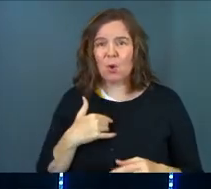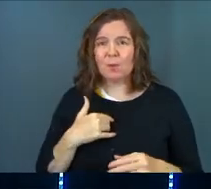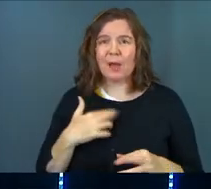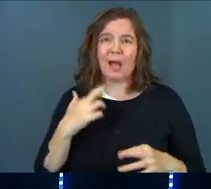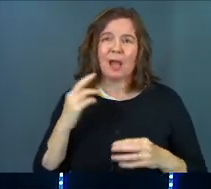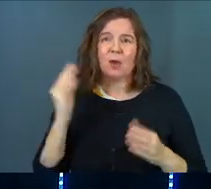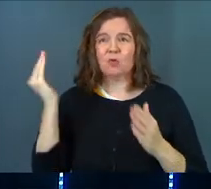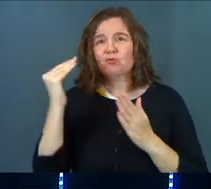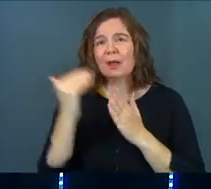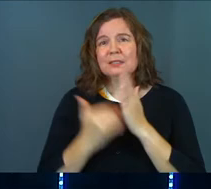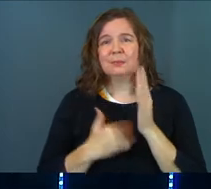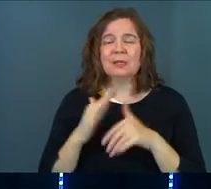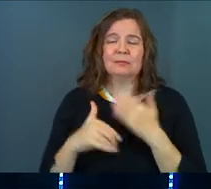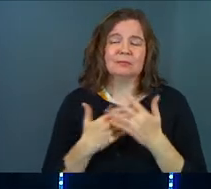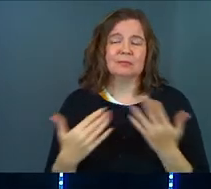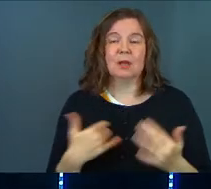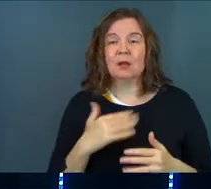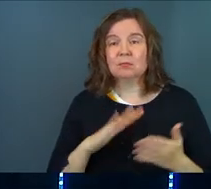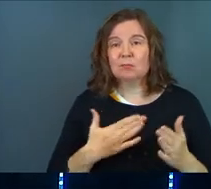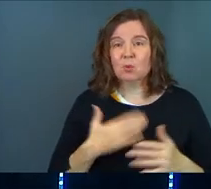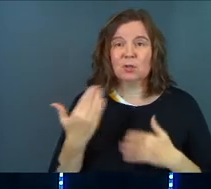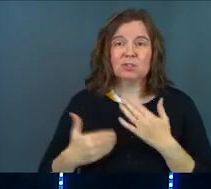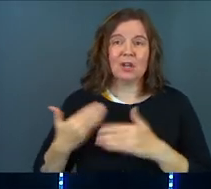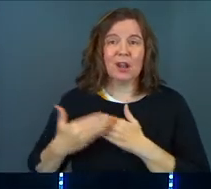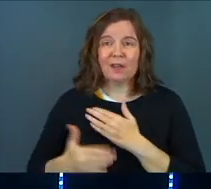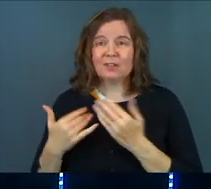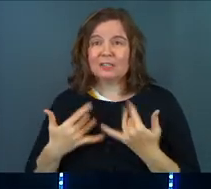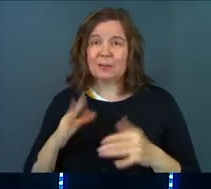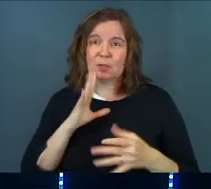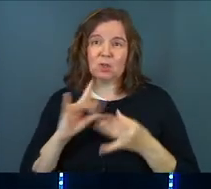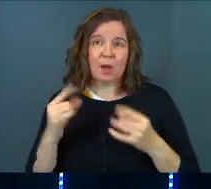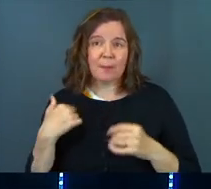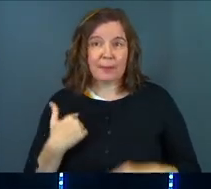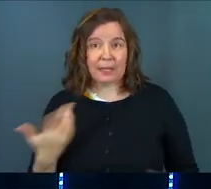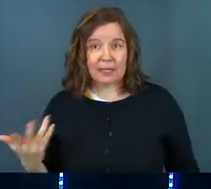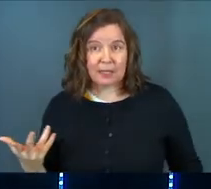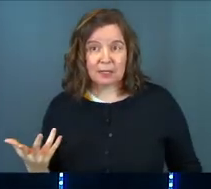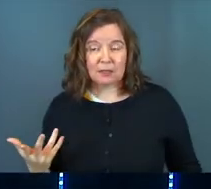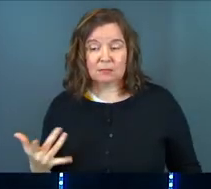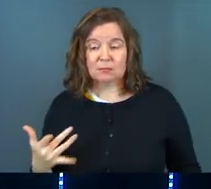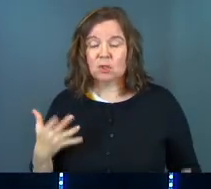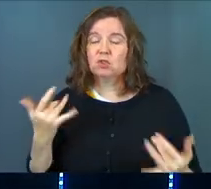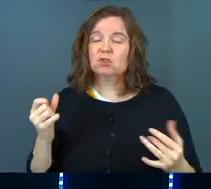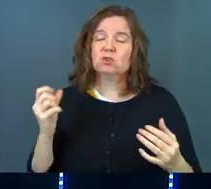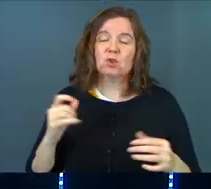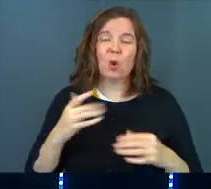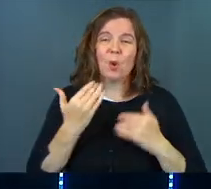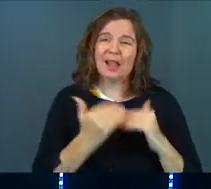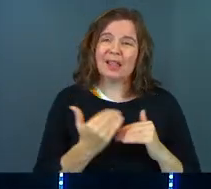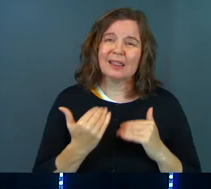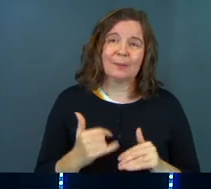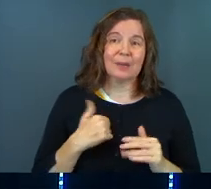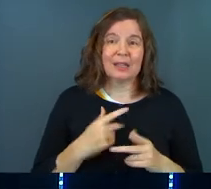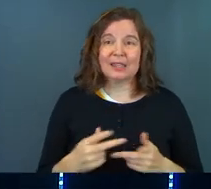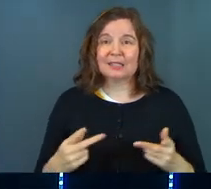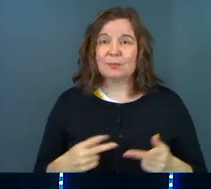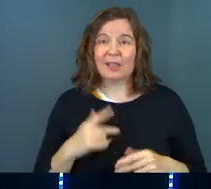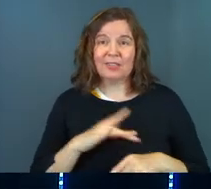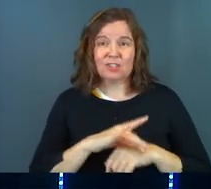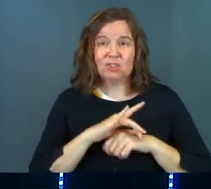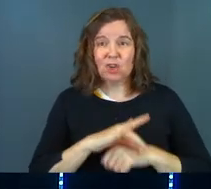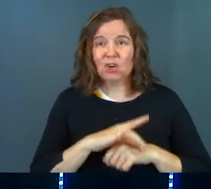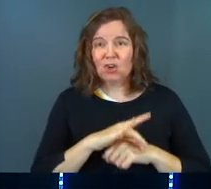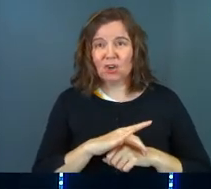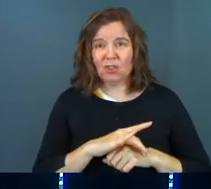my recipes? And all this kind of stuff. And will generations after still be talking about me? You're so limited in this place of